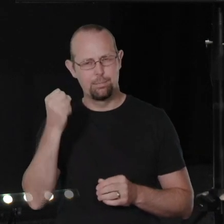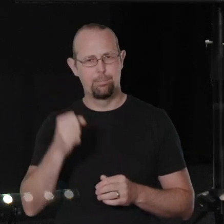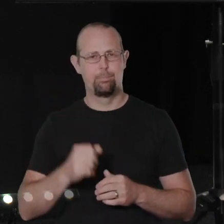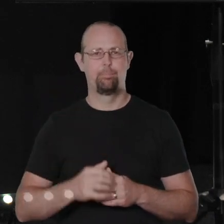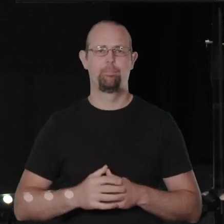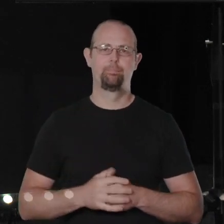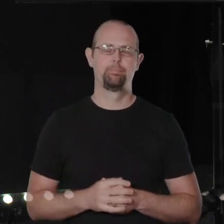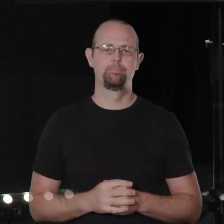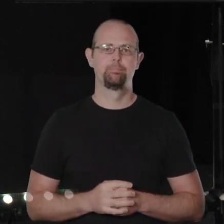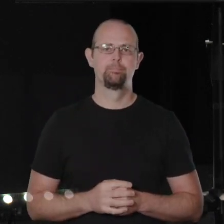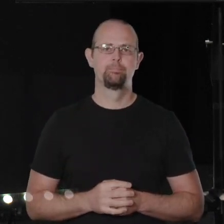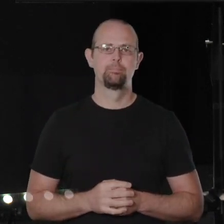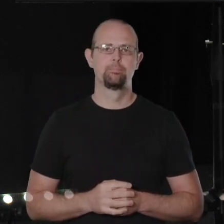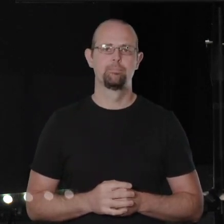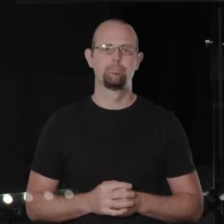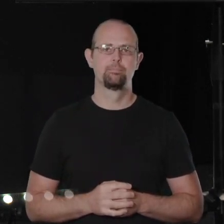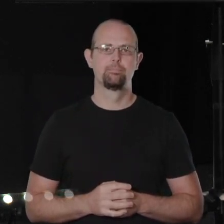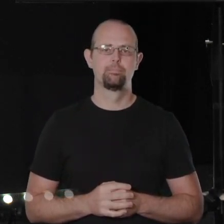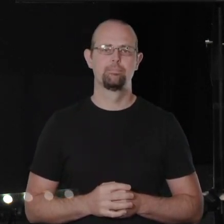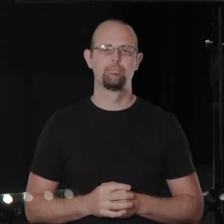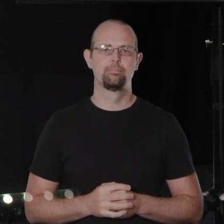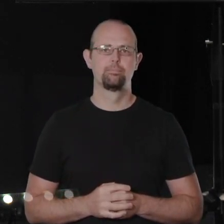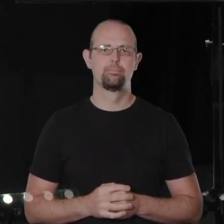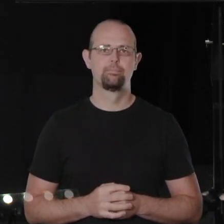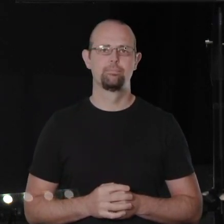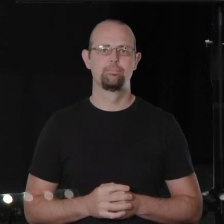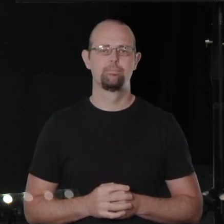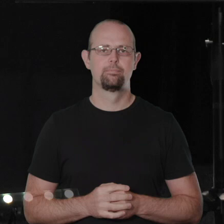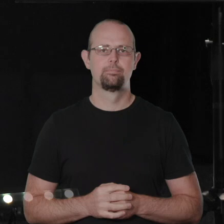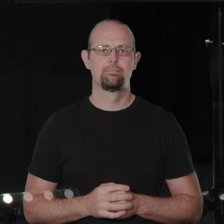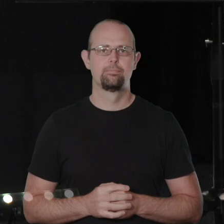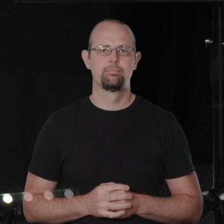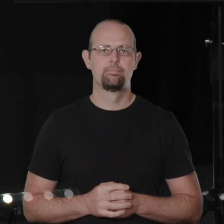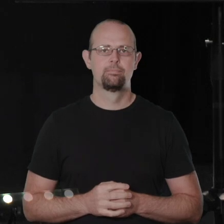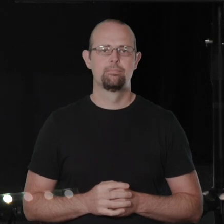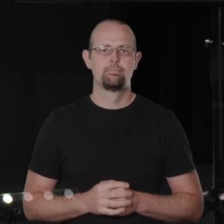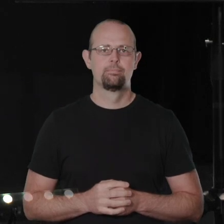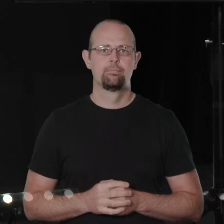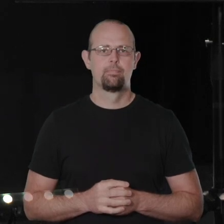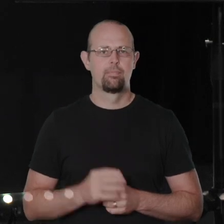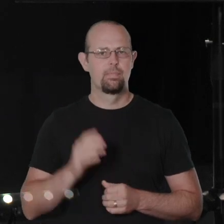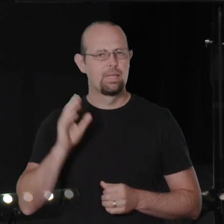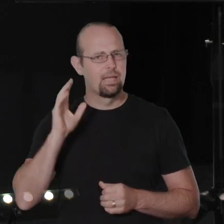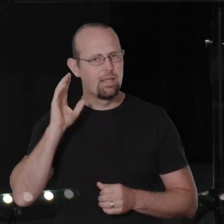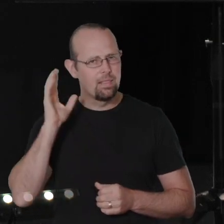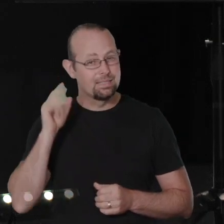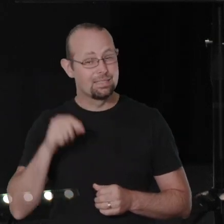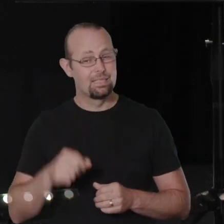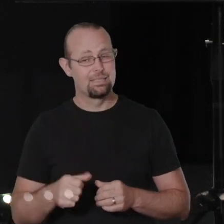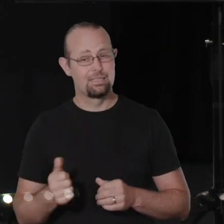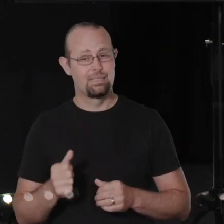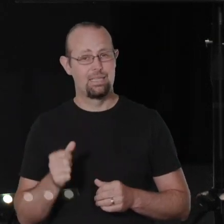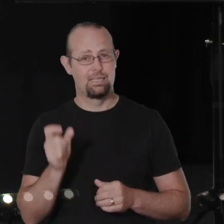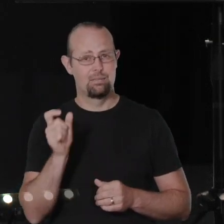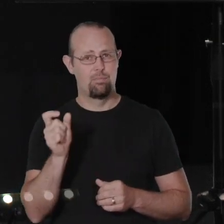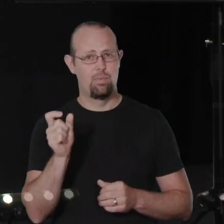today. God is our refuge and strength. Now listen very carefully to this next bit. This is